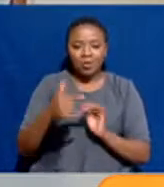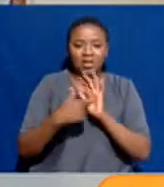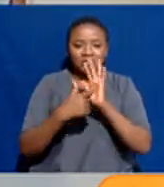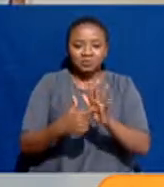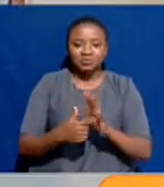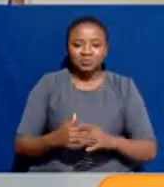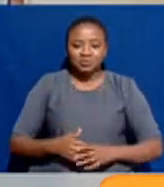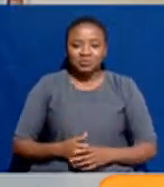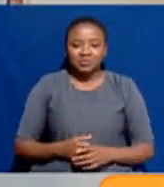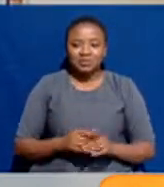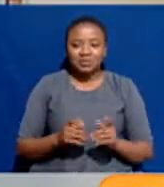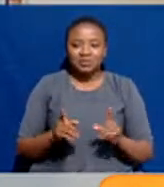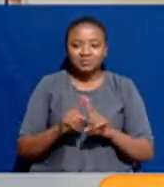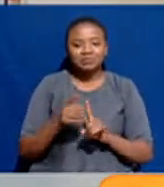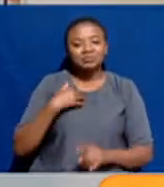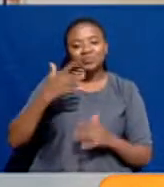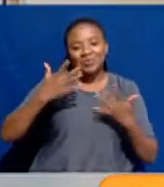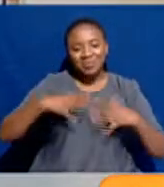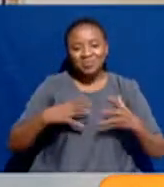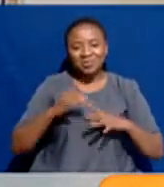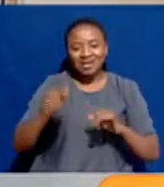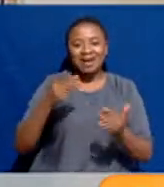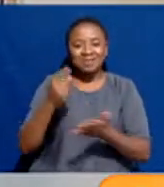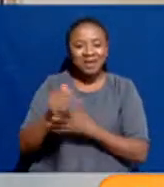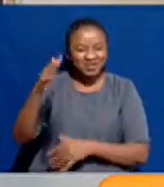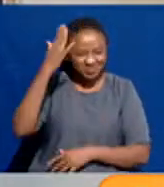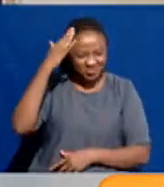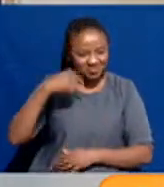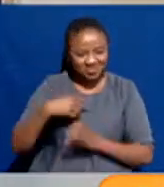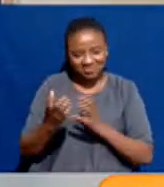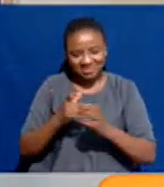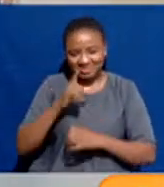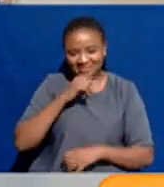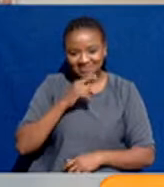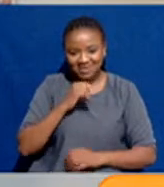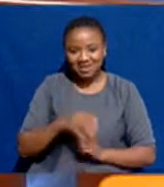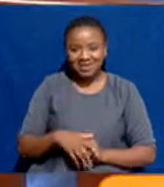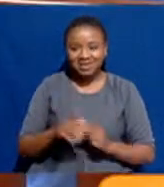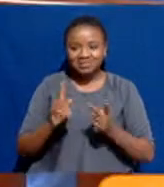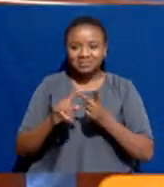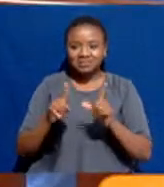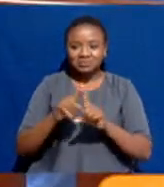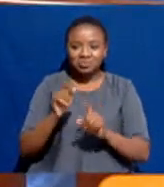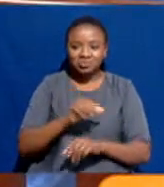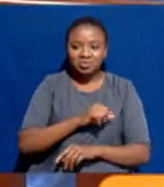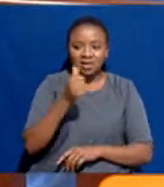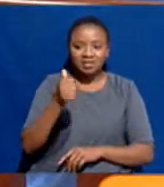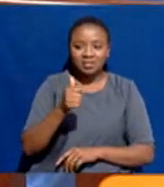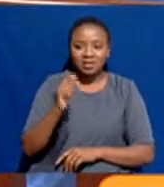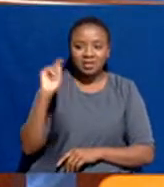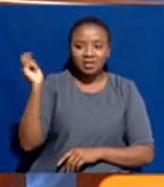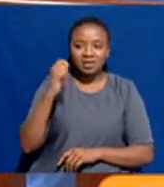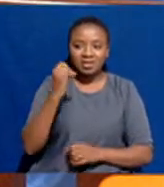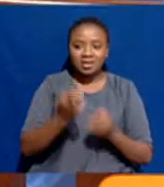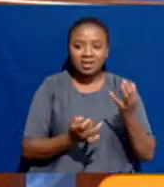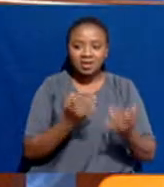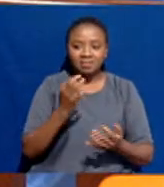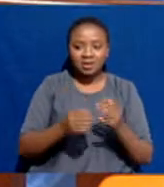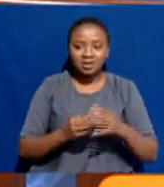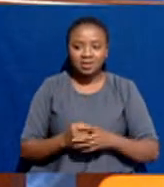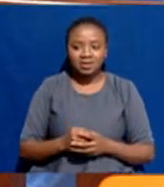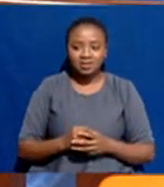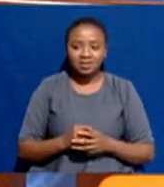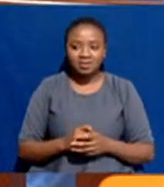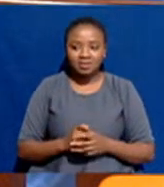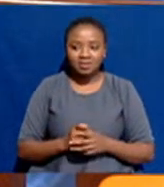Please, so guys can buy. You know, I'm a hooker. And the first one, the photographed one? Kenya Banning. Is it still around? No, it sold out. It went